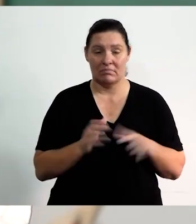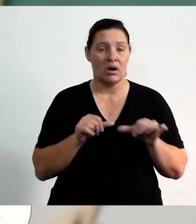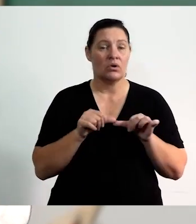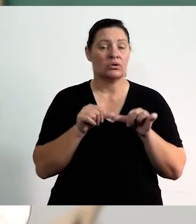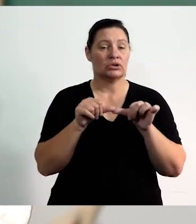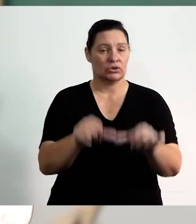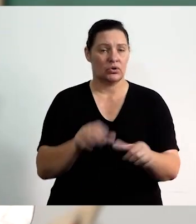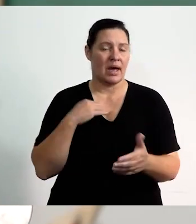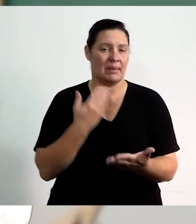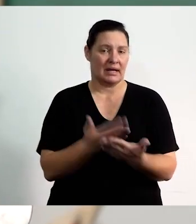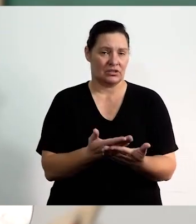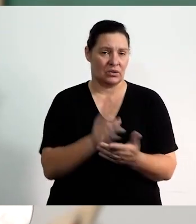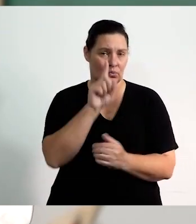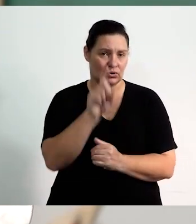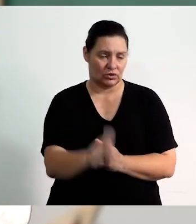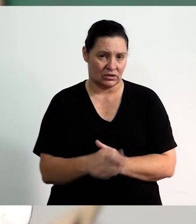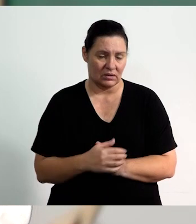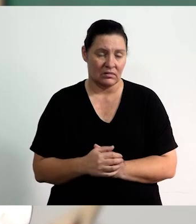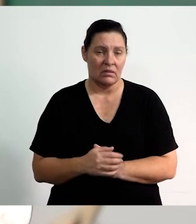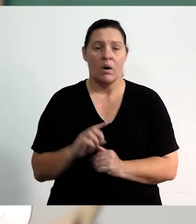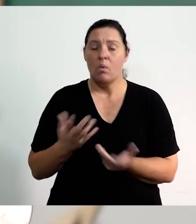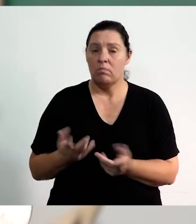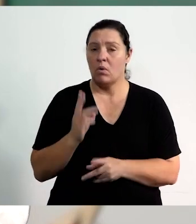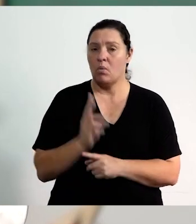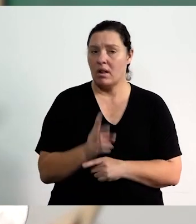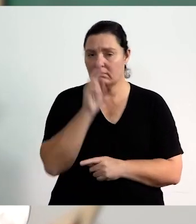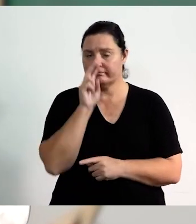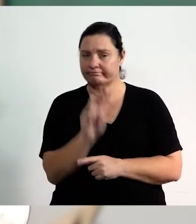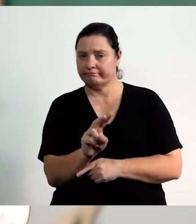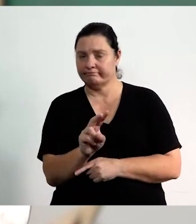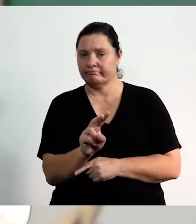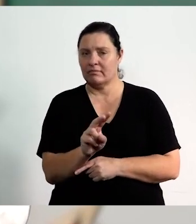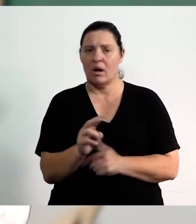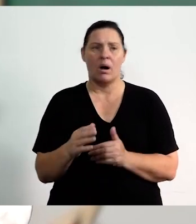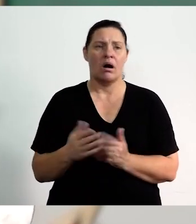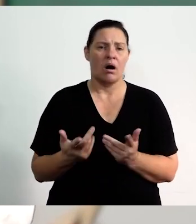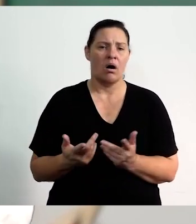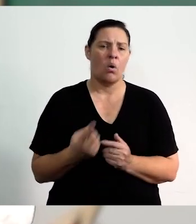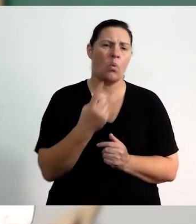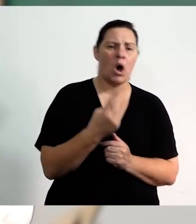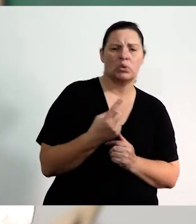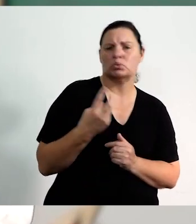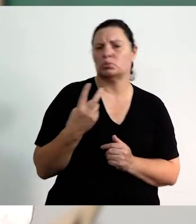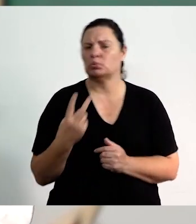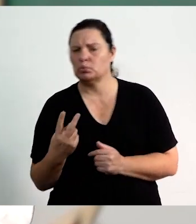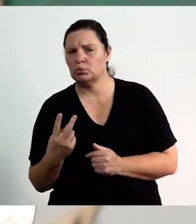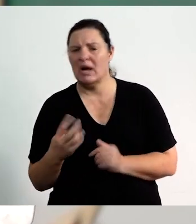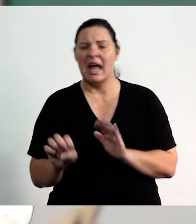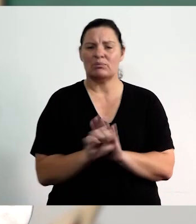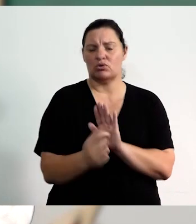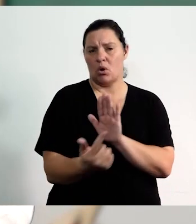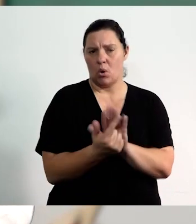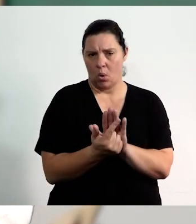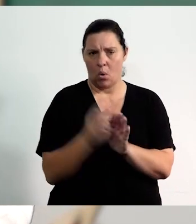Welcome back, and let's continue with our application questions, where we are going to be looking at just more than one or